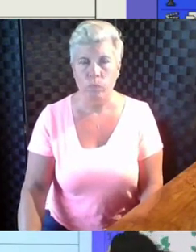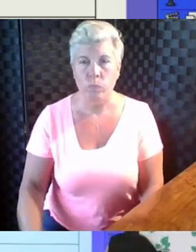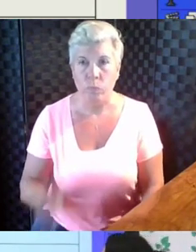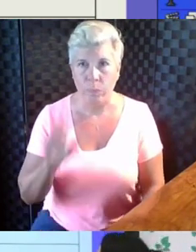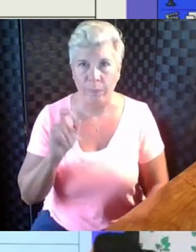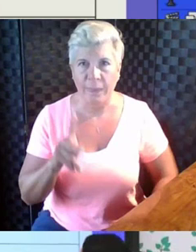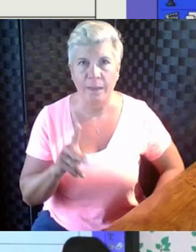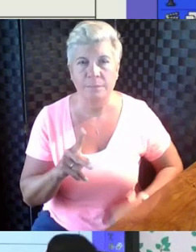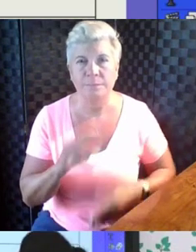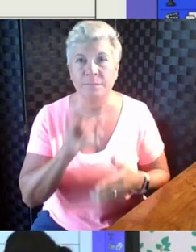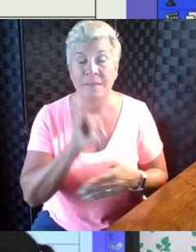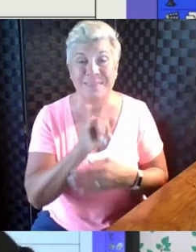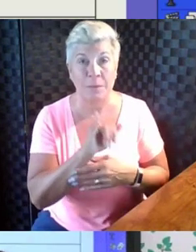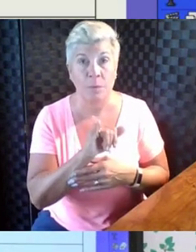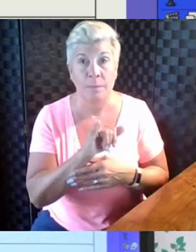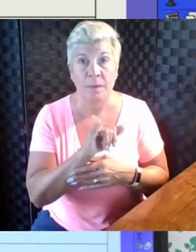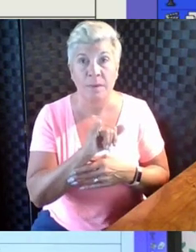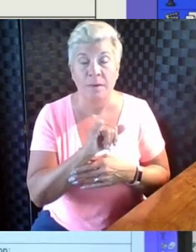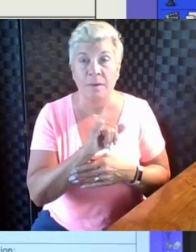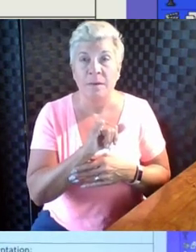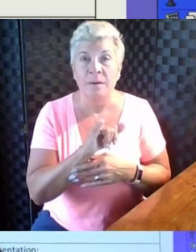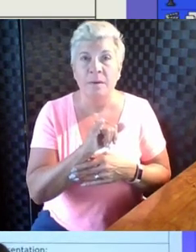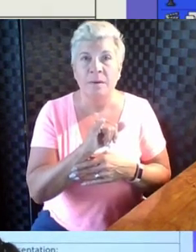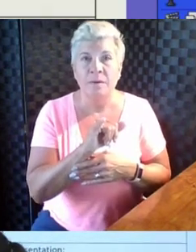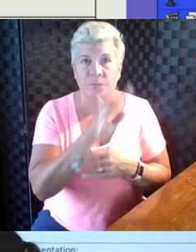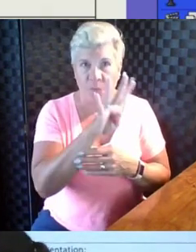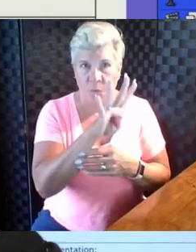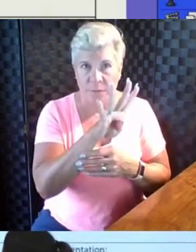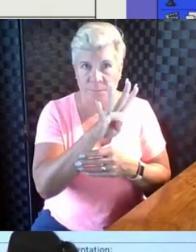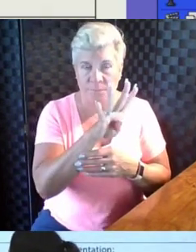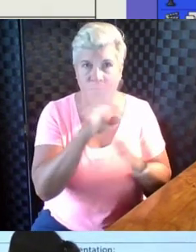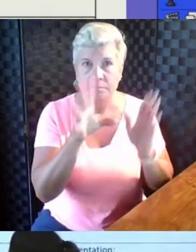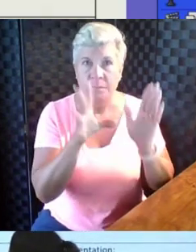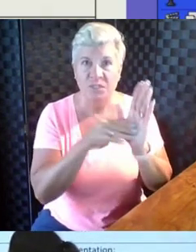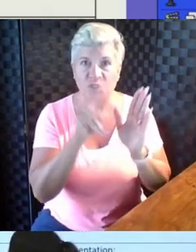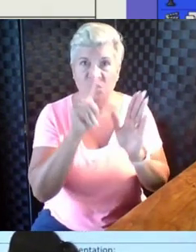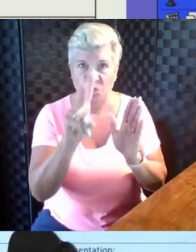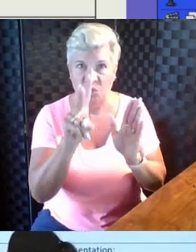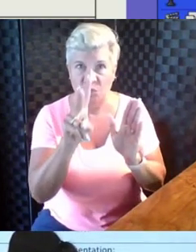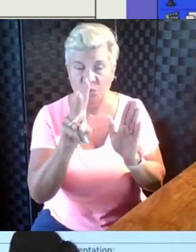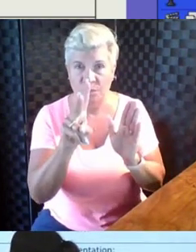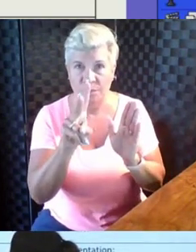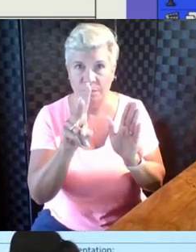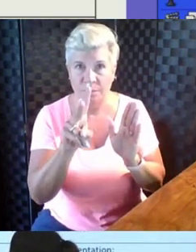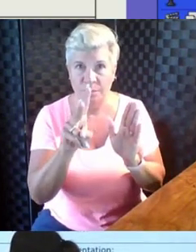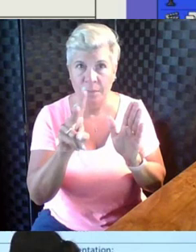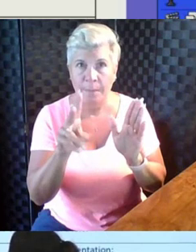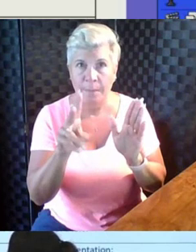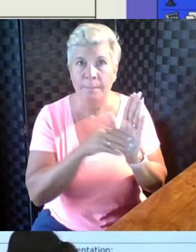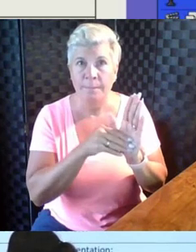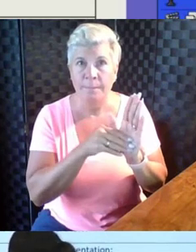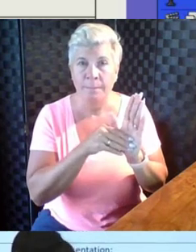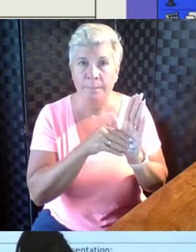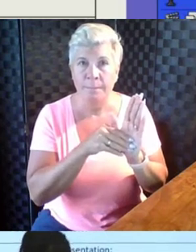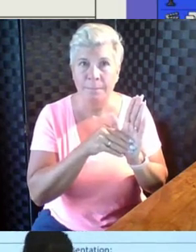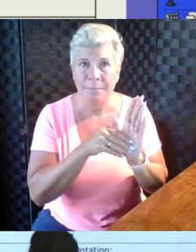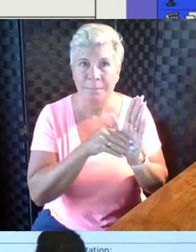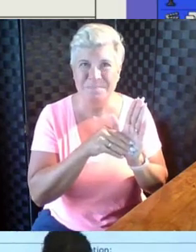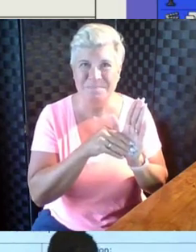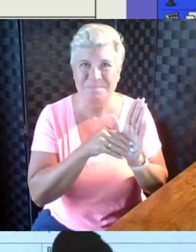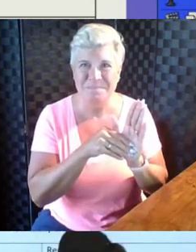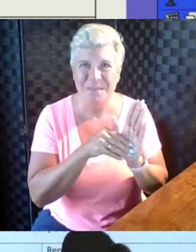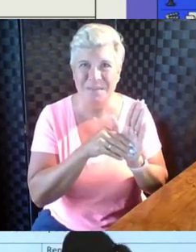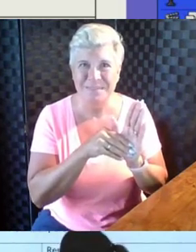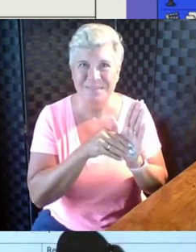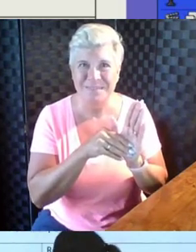All right, so that would be 4 plus 2, oops, my 2 got a little